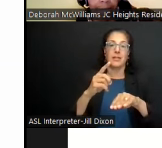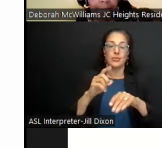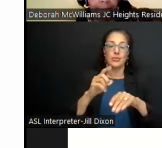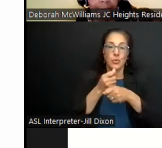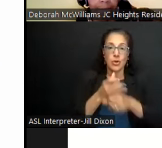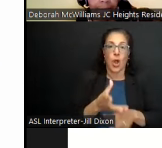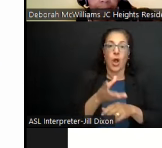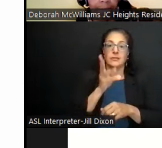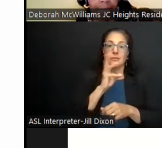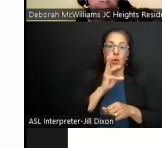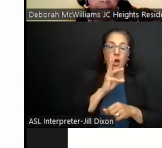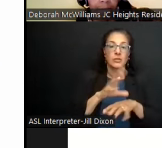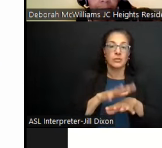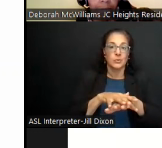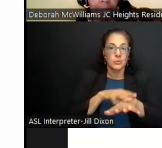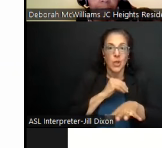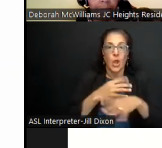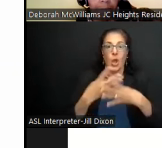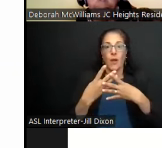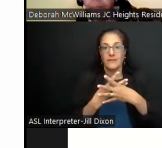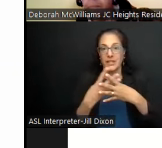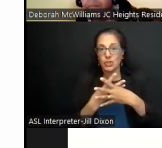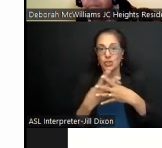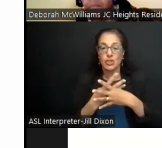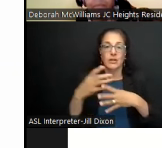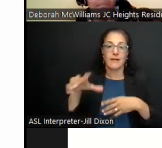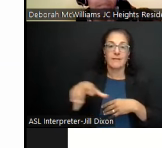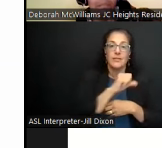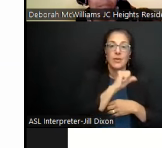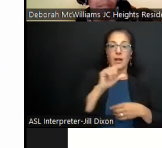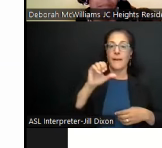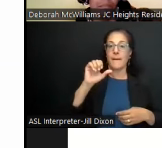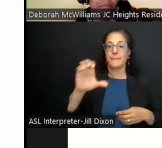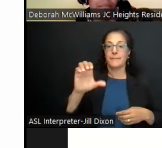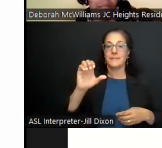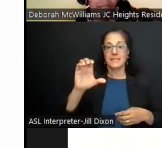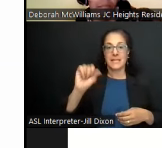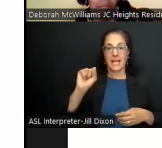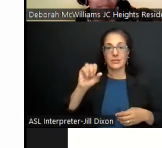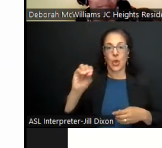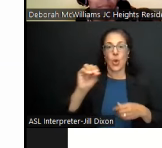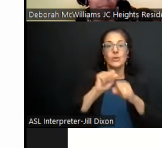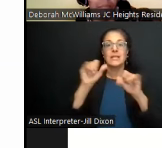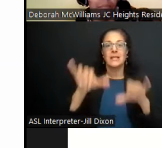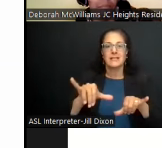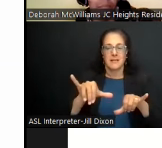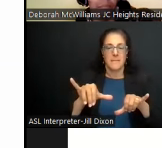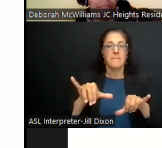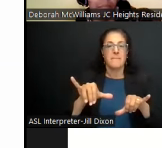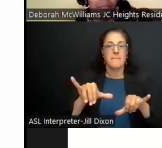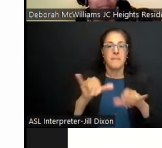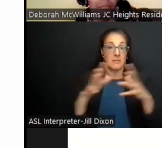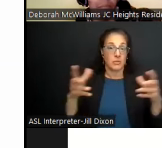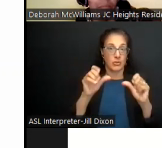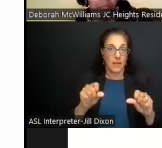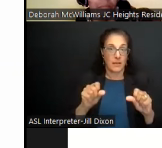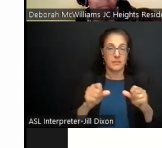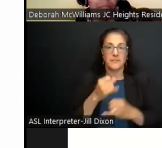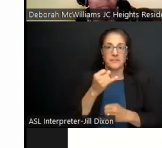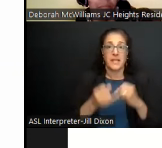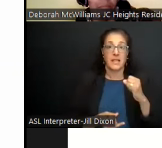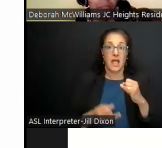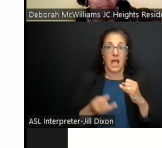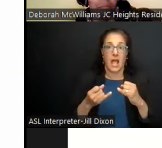the water, get it out of the CSO system as much as possible. And then lastly, on